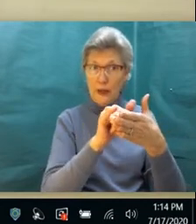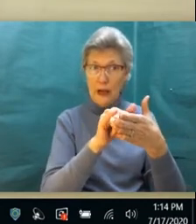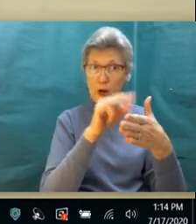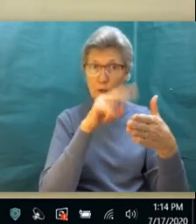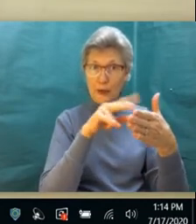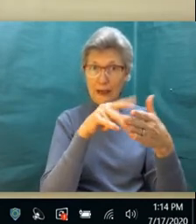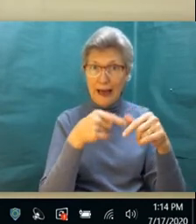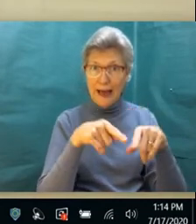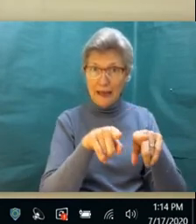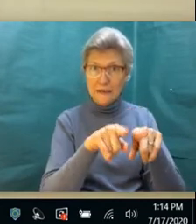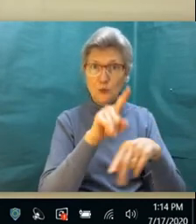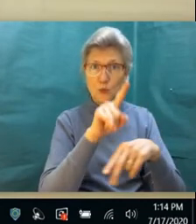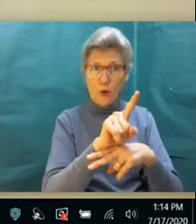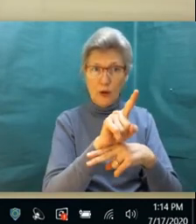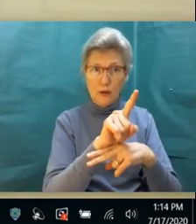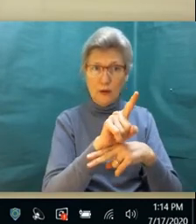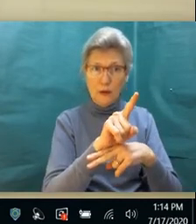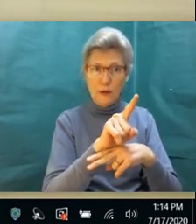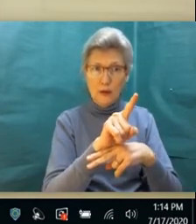it as 1/100th.